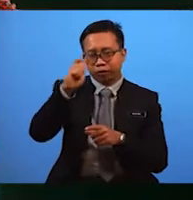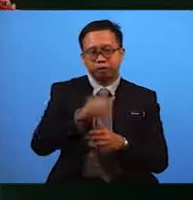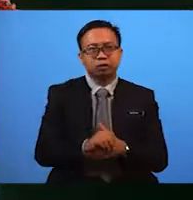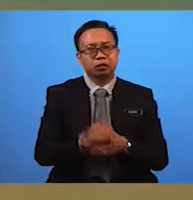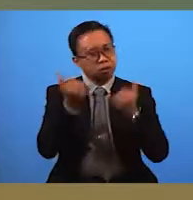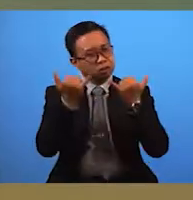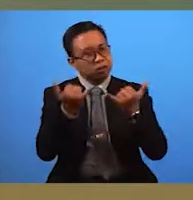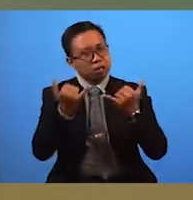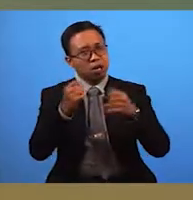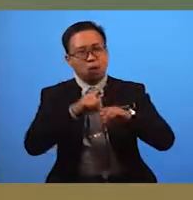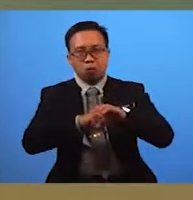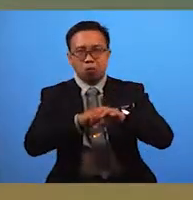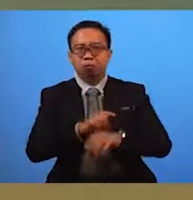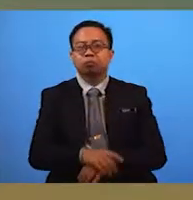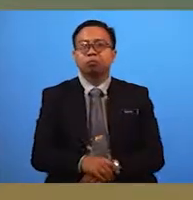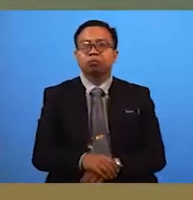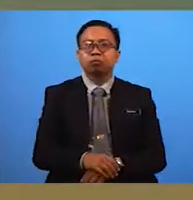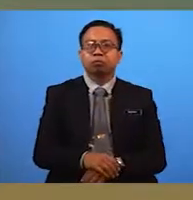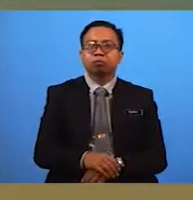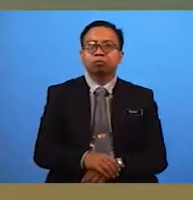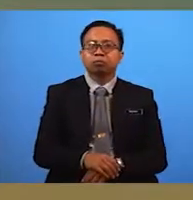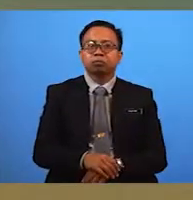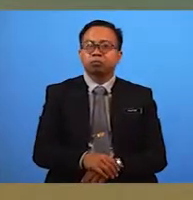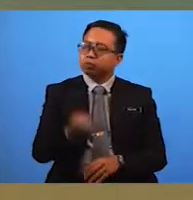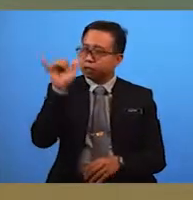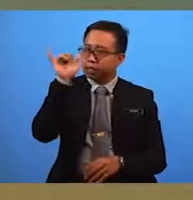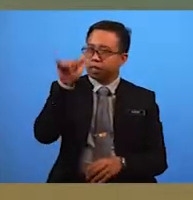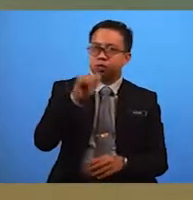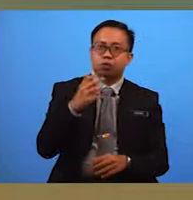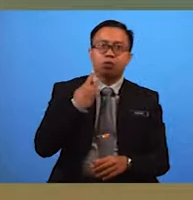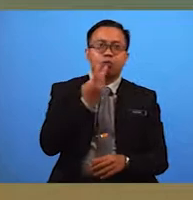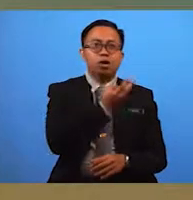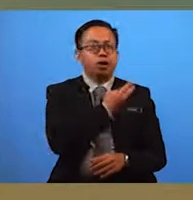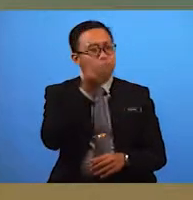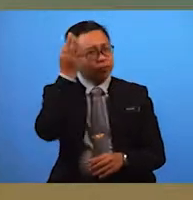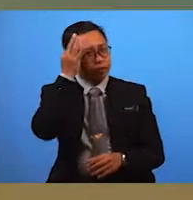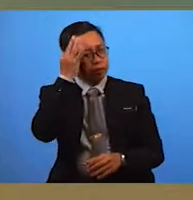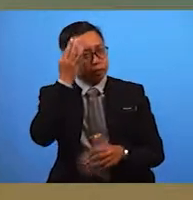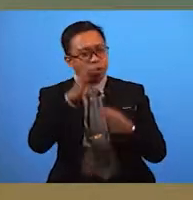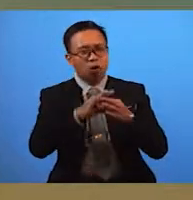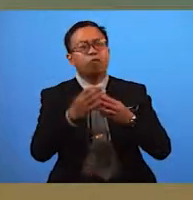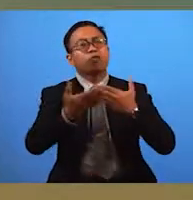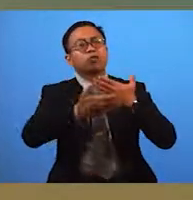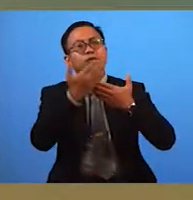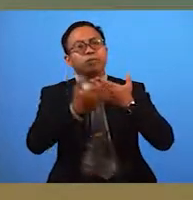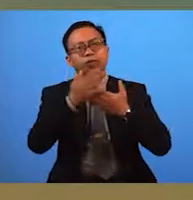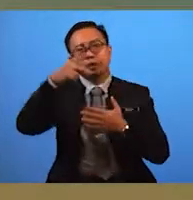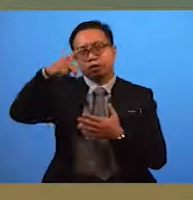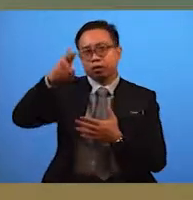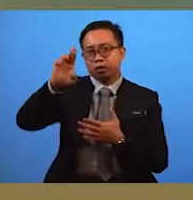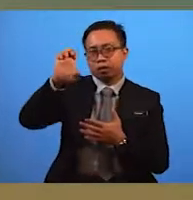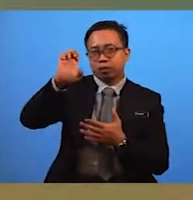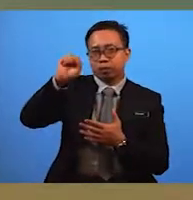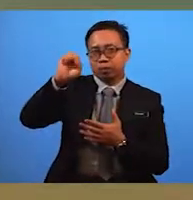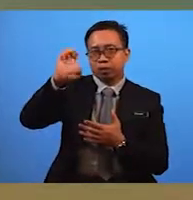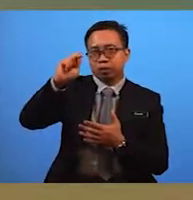event. Hence, yes, we are thinking of the simple present tense.